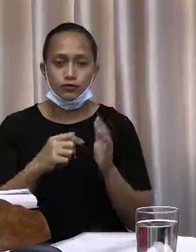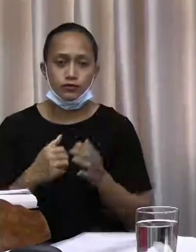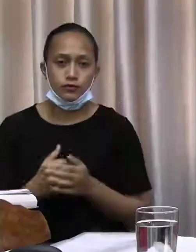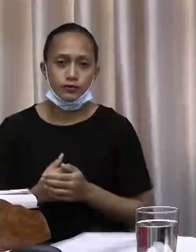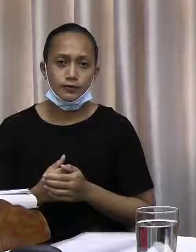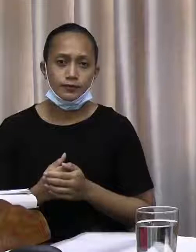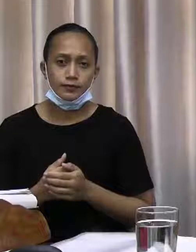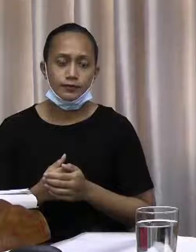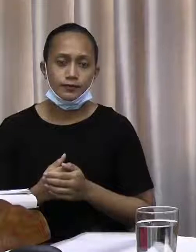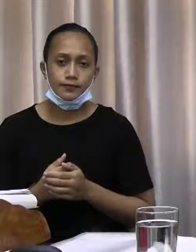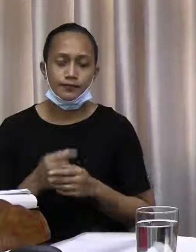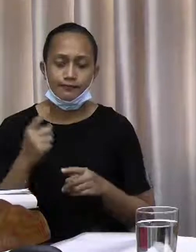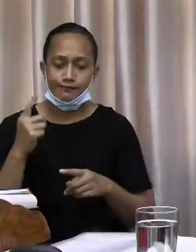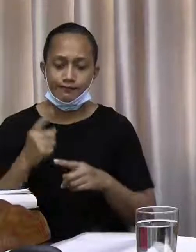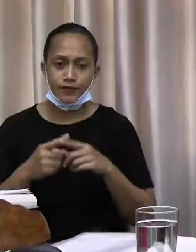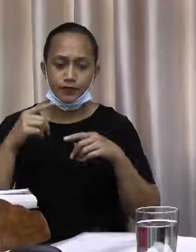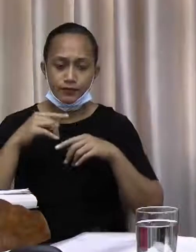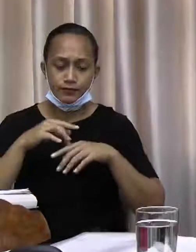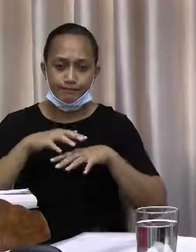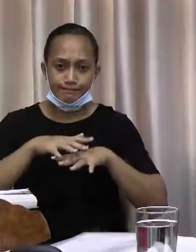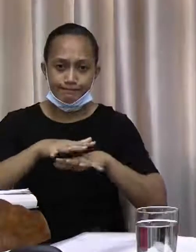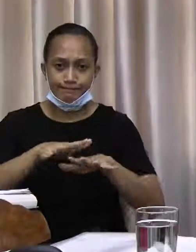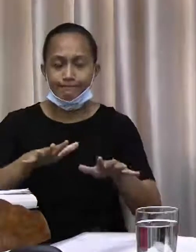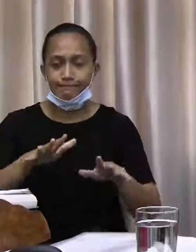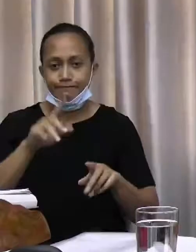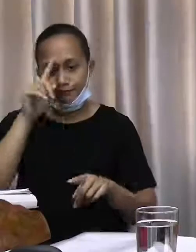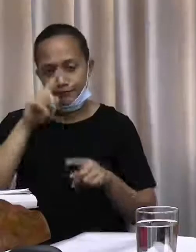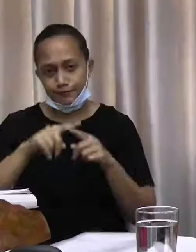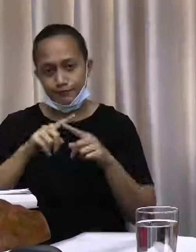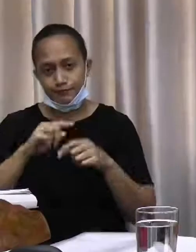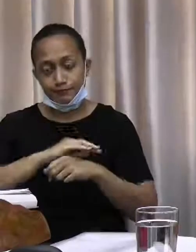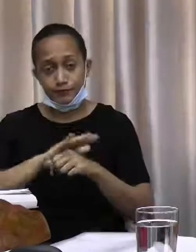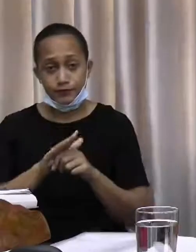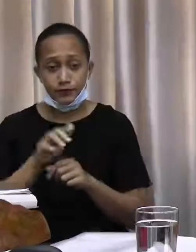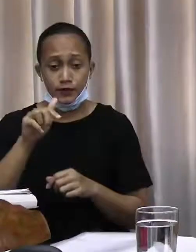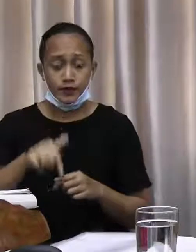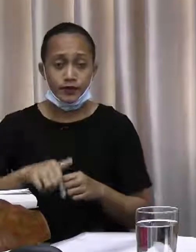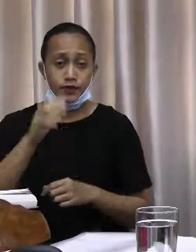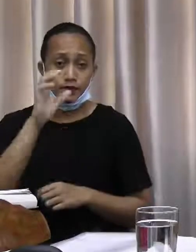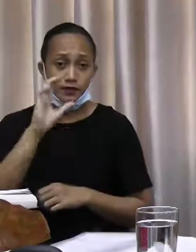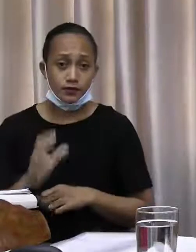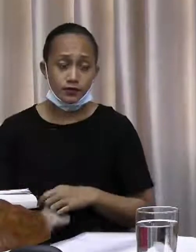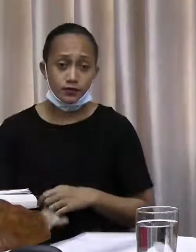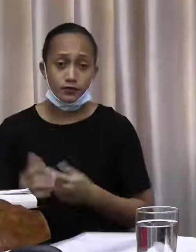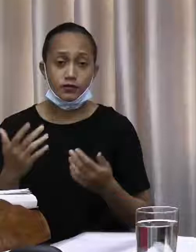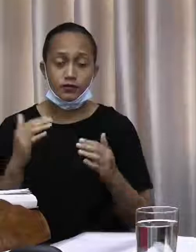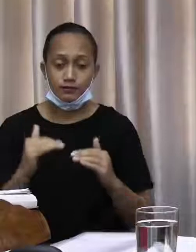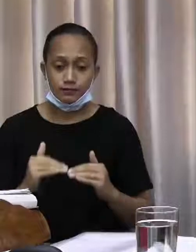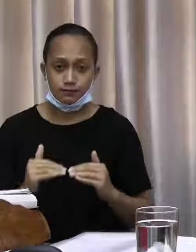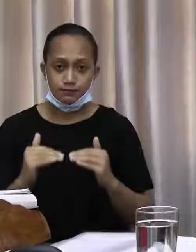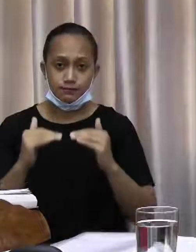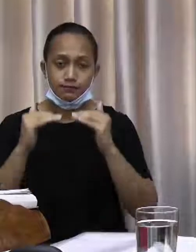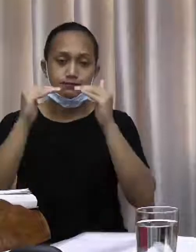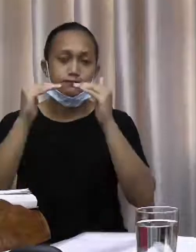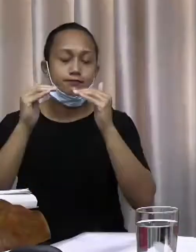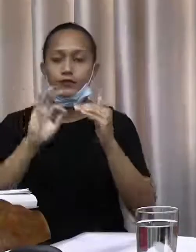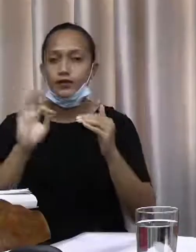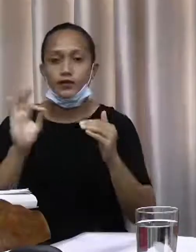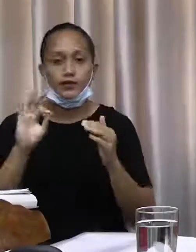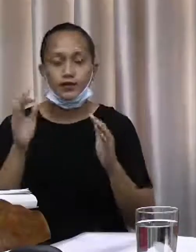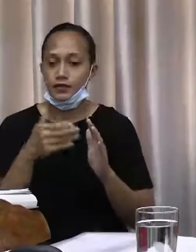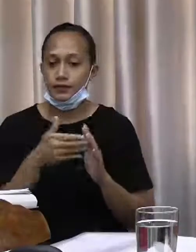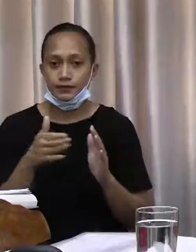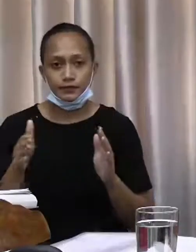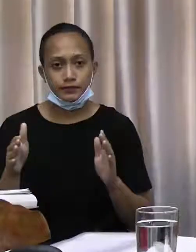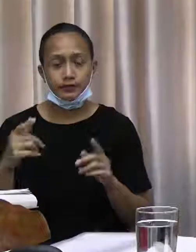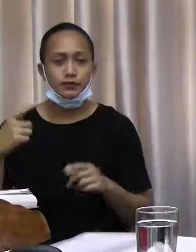Ole vave ole pipisi ole faamae ile atunu'u e faatupula ia mae le alofia.